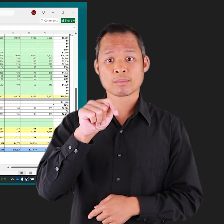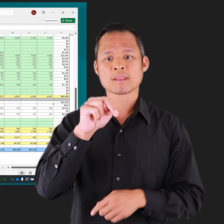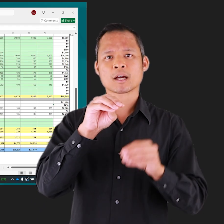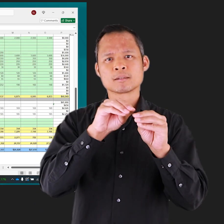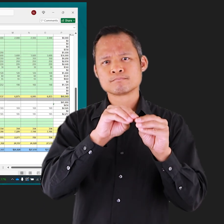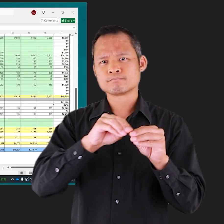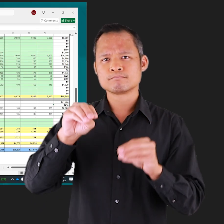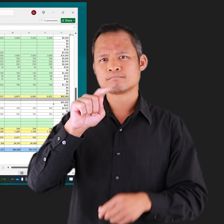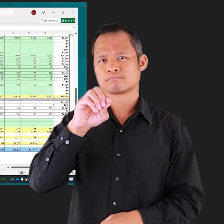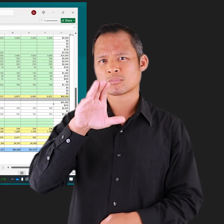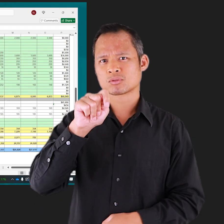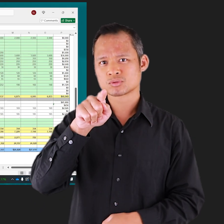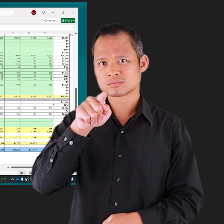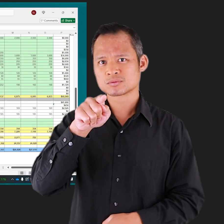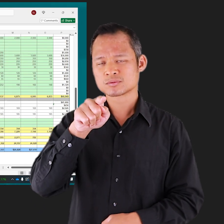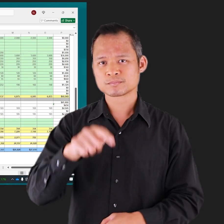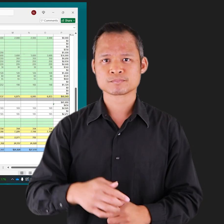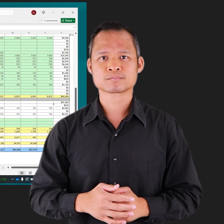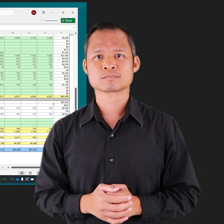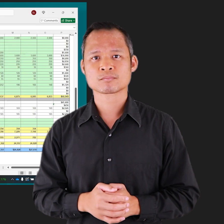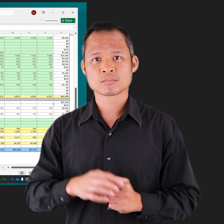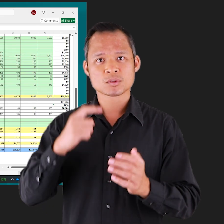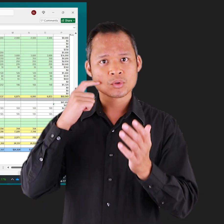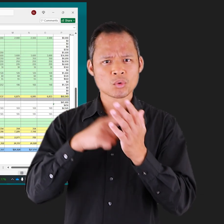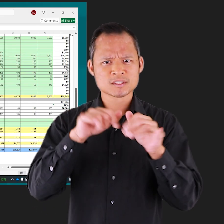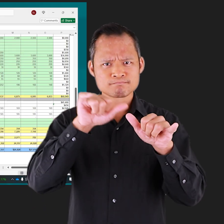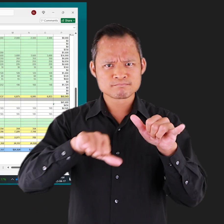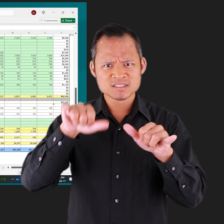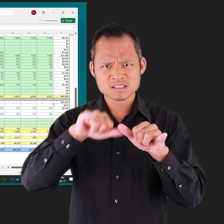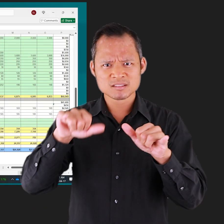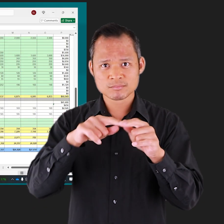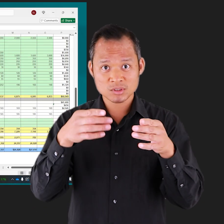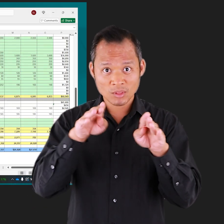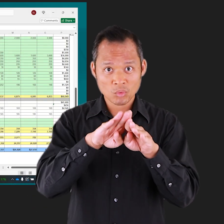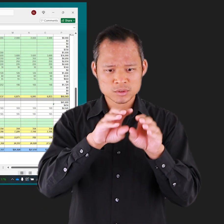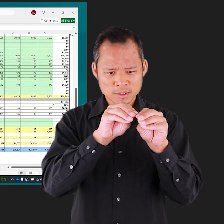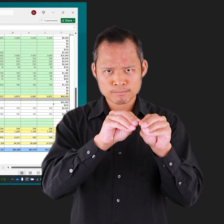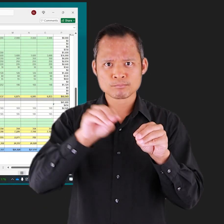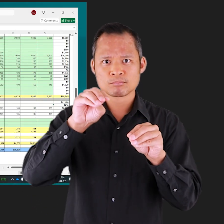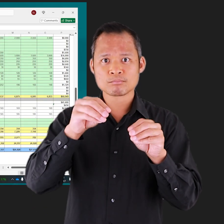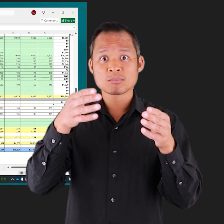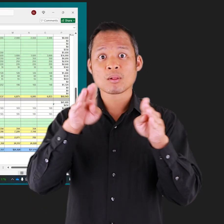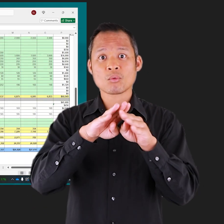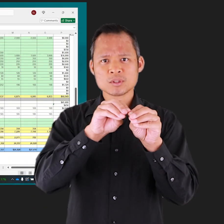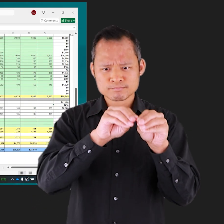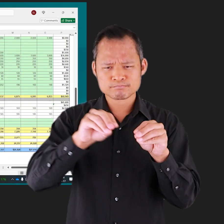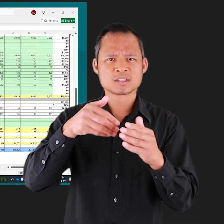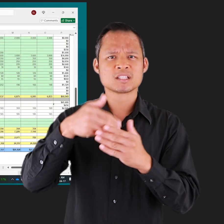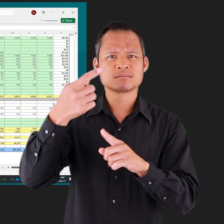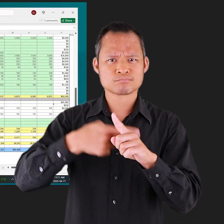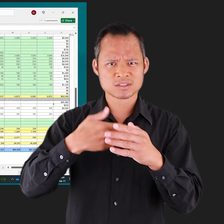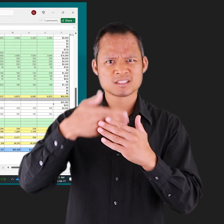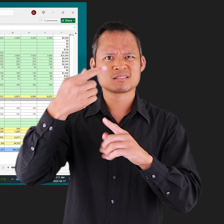in September is the opening amount for October, line G. You will notice this happens throughout the cash flow.